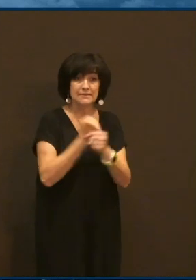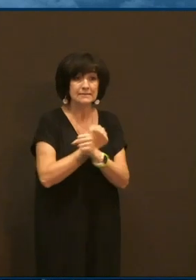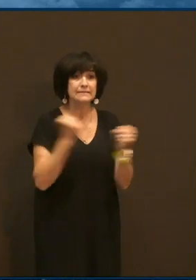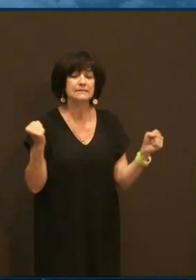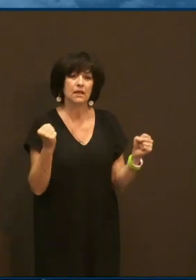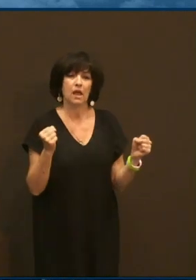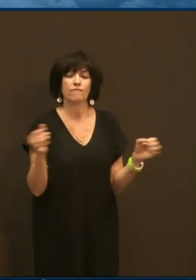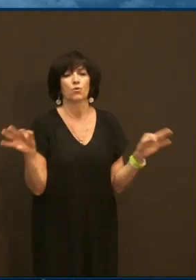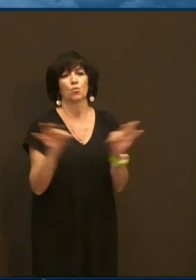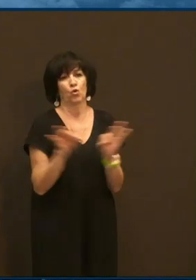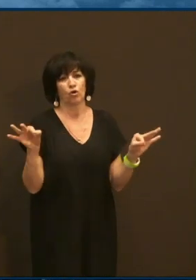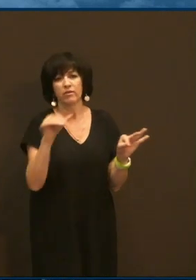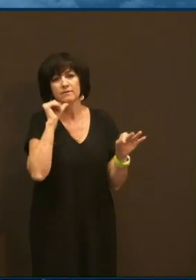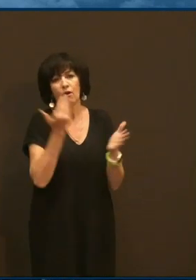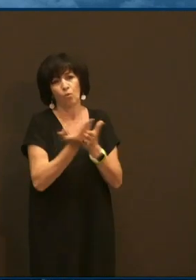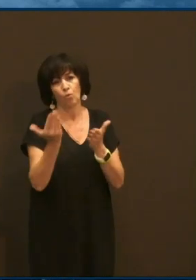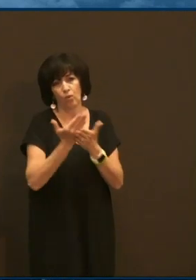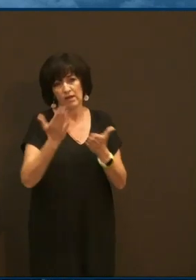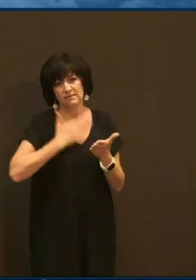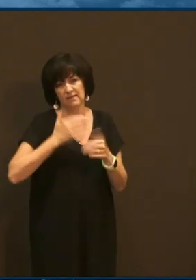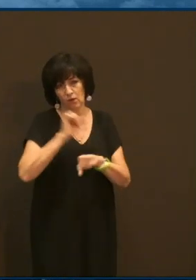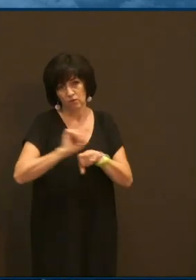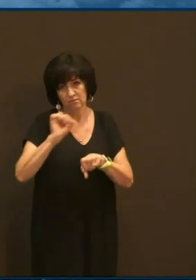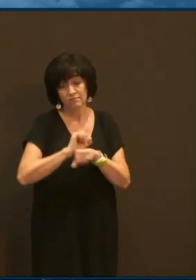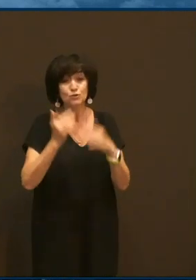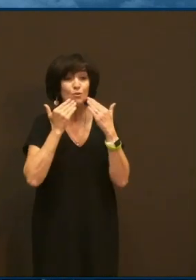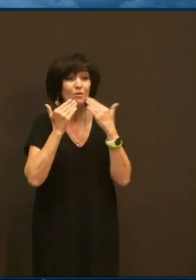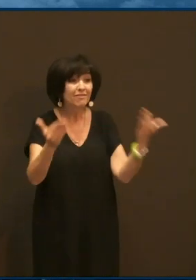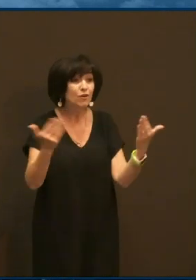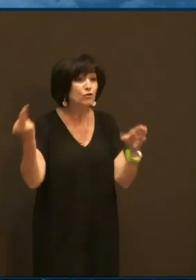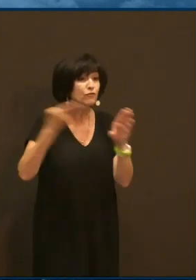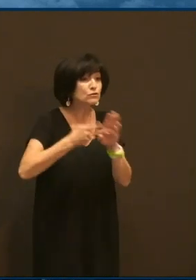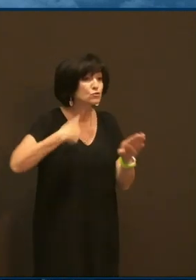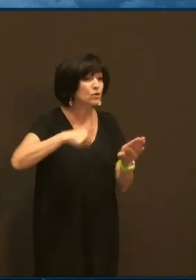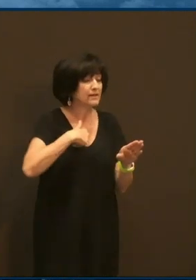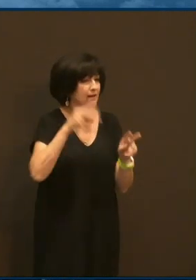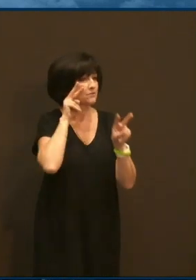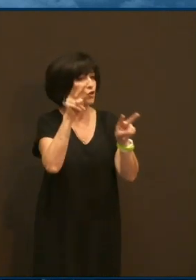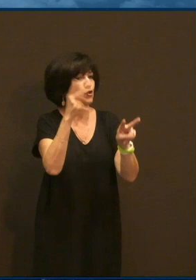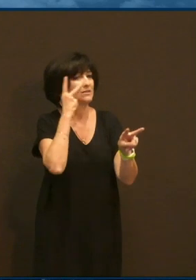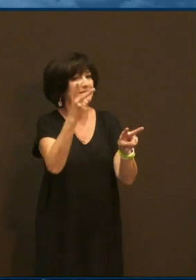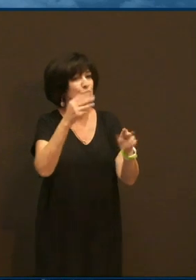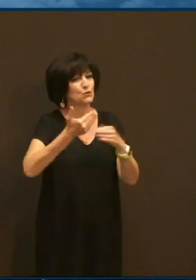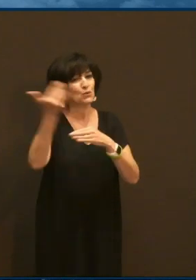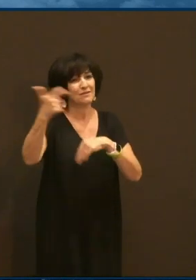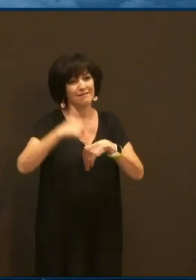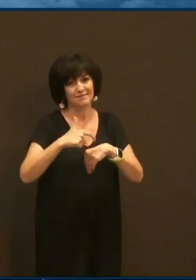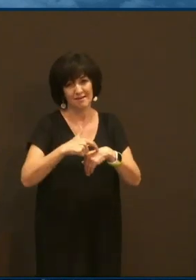can have a strong economy. So thank you all for joining us, and we look forward to seeing you next time.